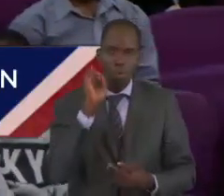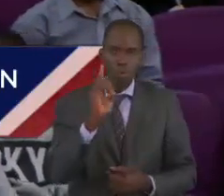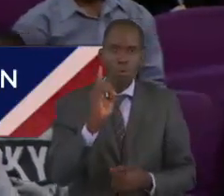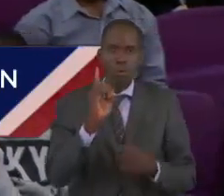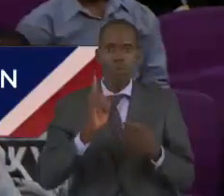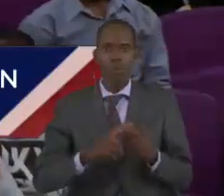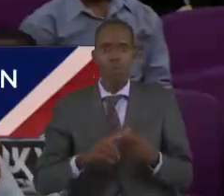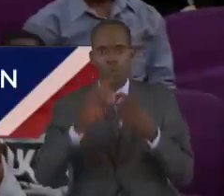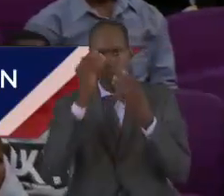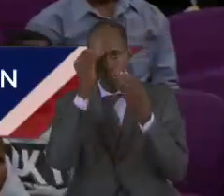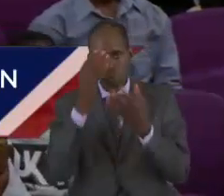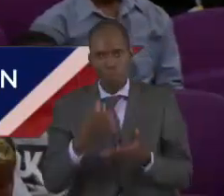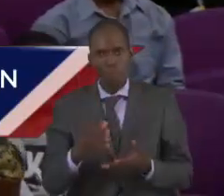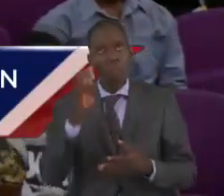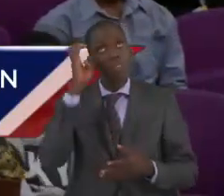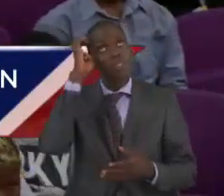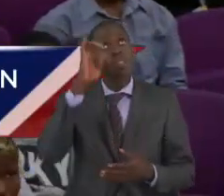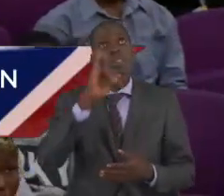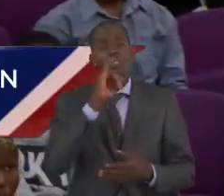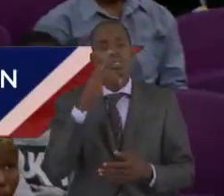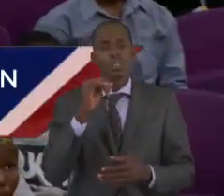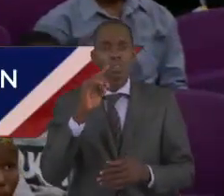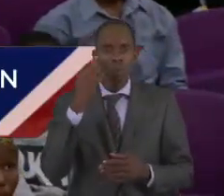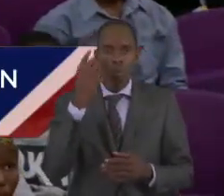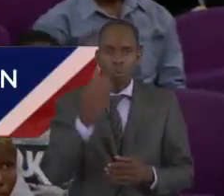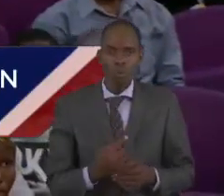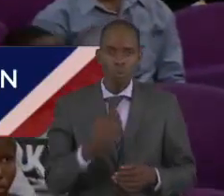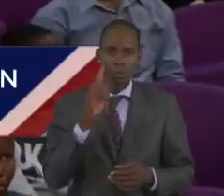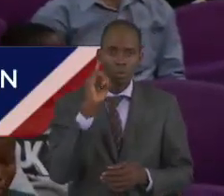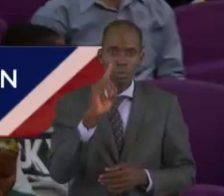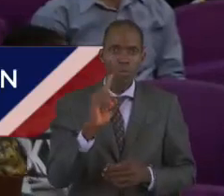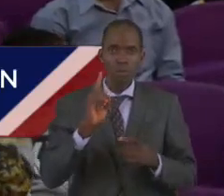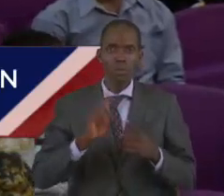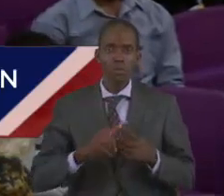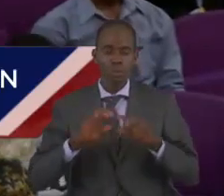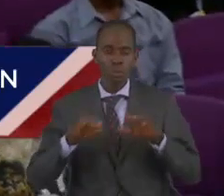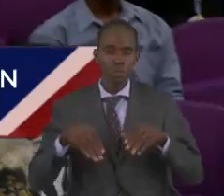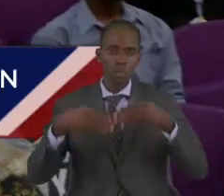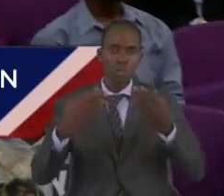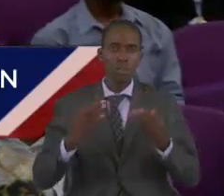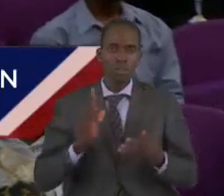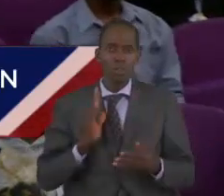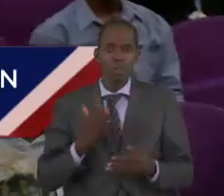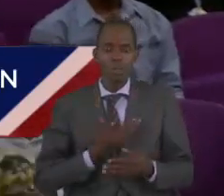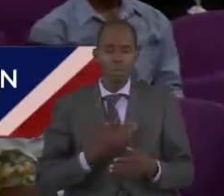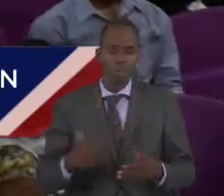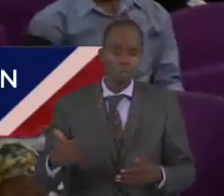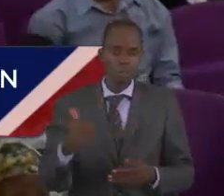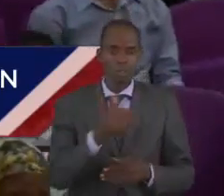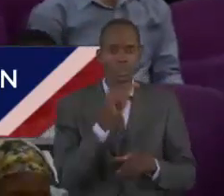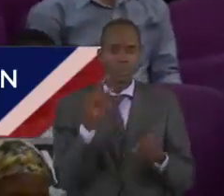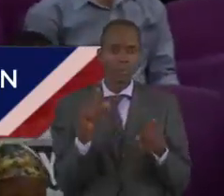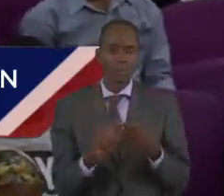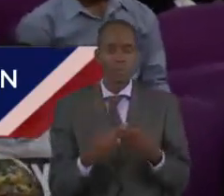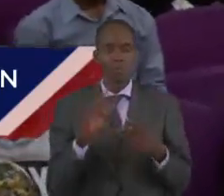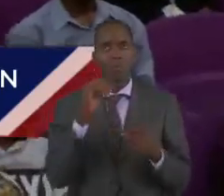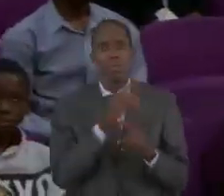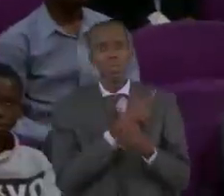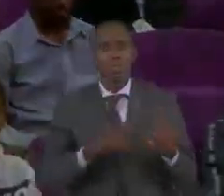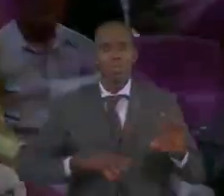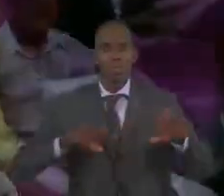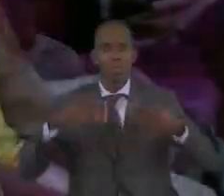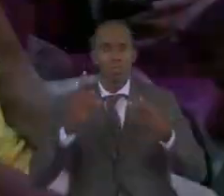the only one to subject and submit ourselves to. The Lord grant unto